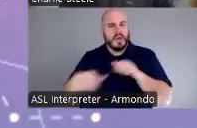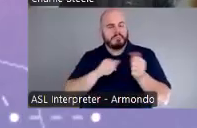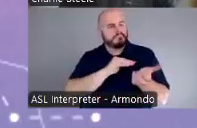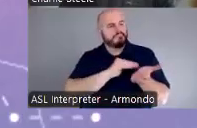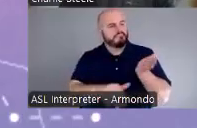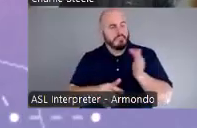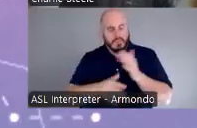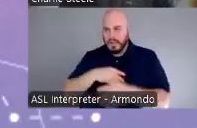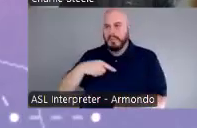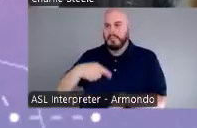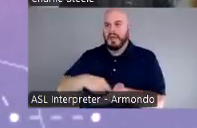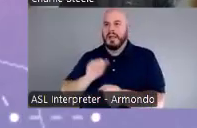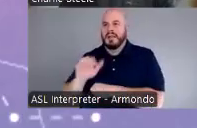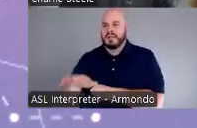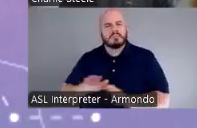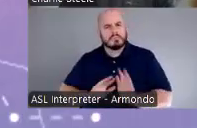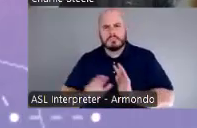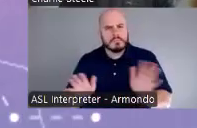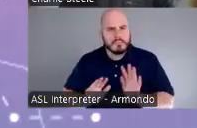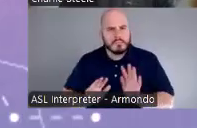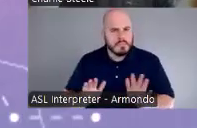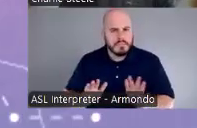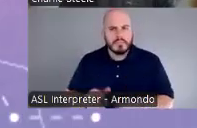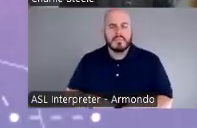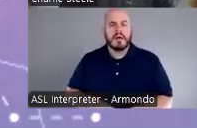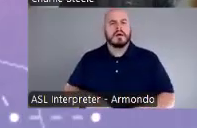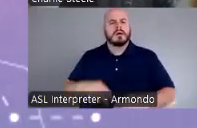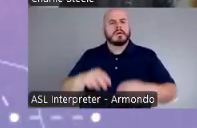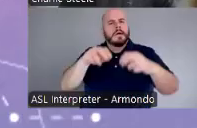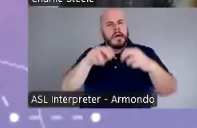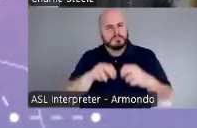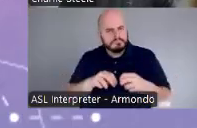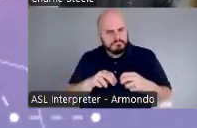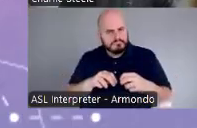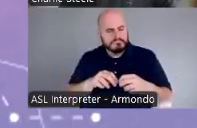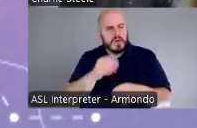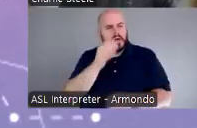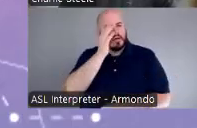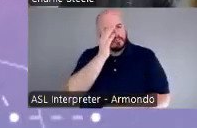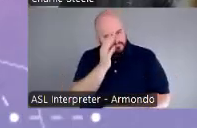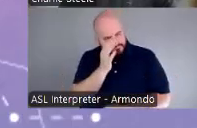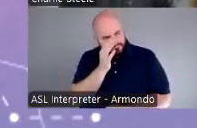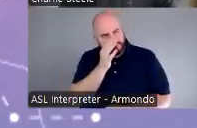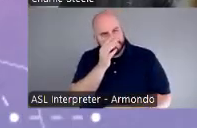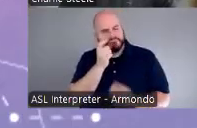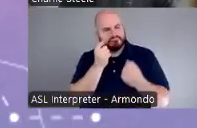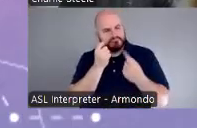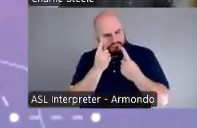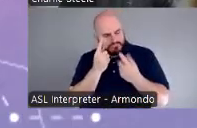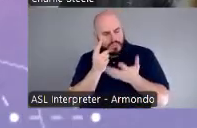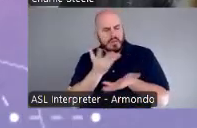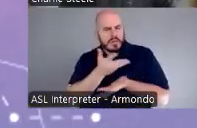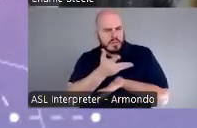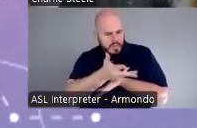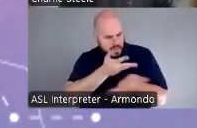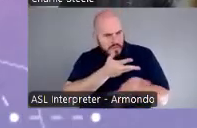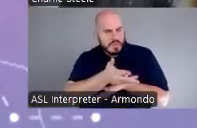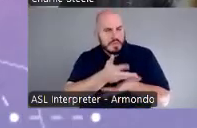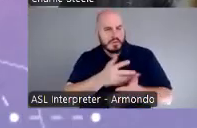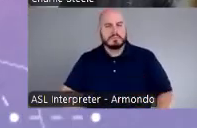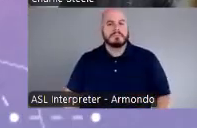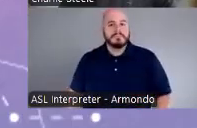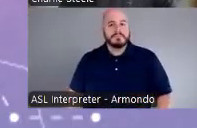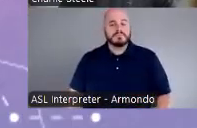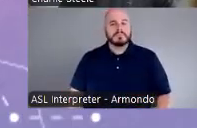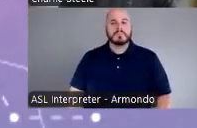and then bill. It's more about actually sitting down with the patient, understanding them, and if the patient is able to feel,